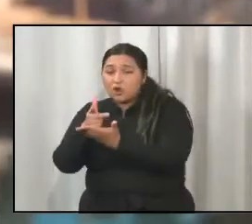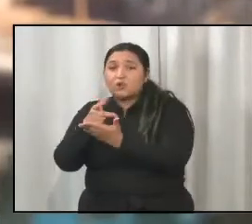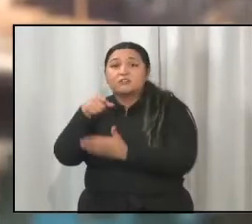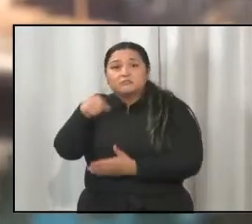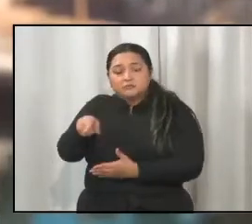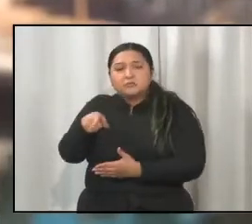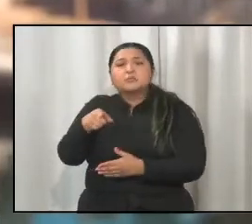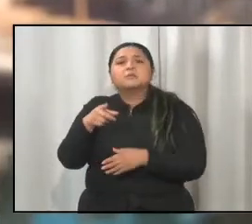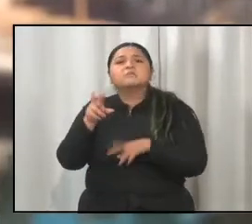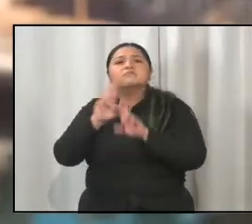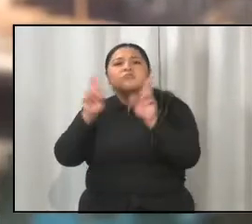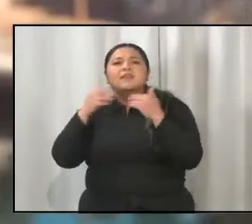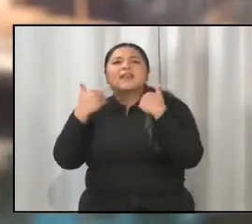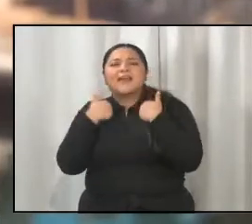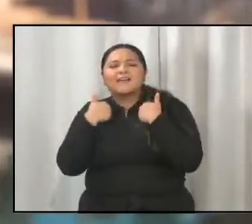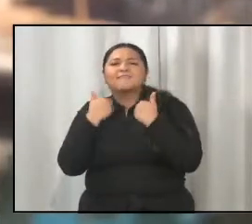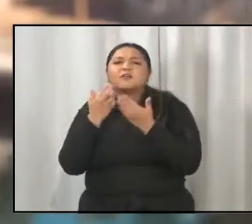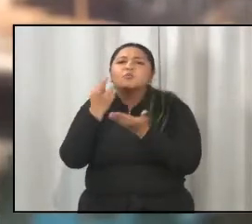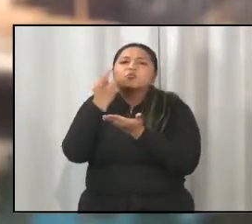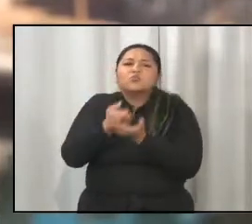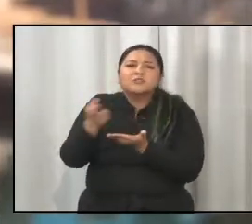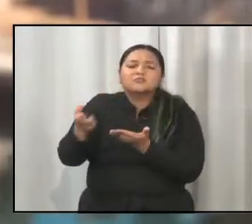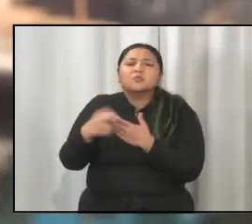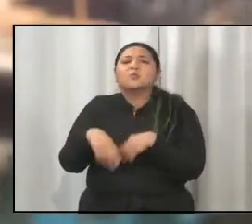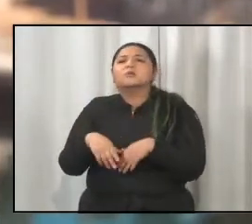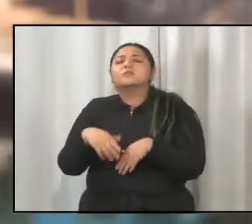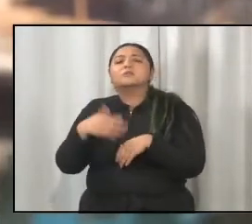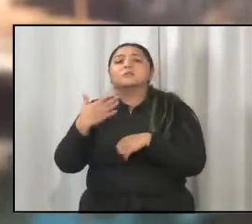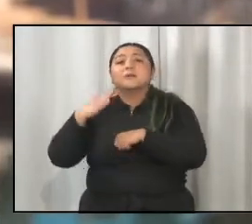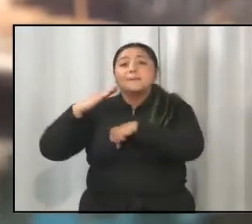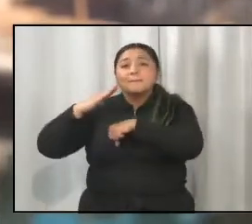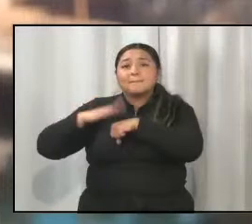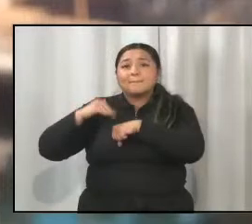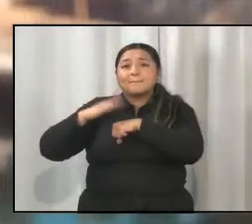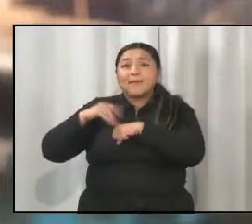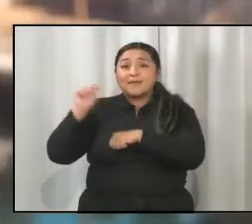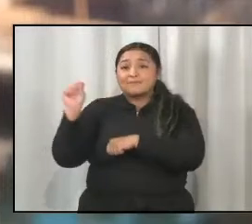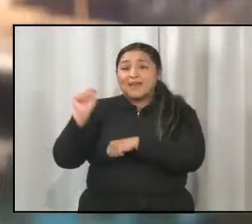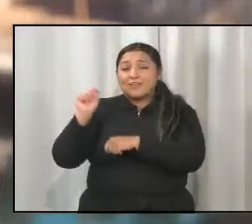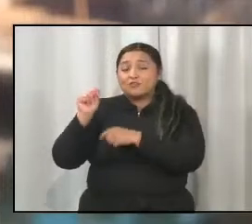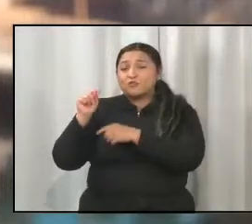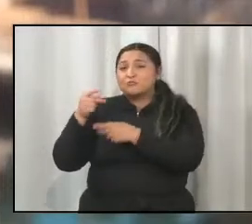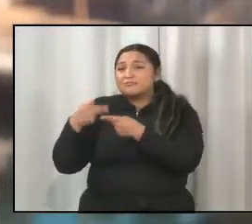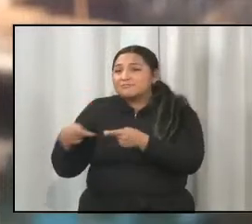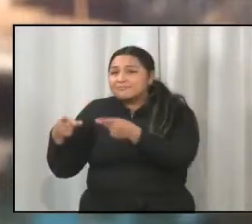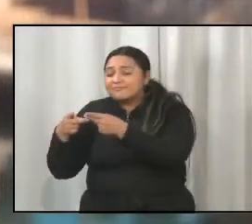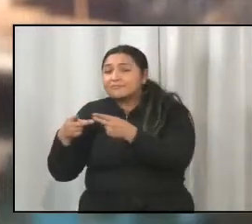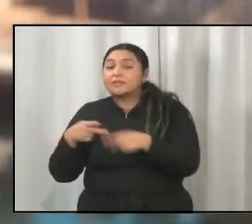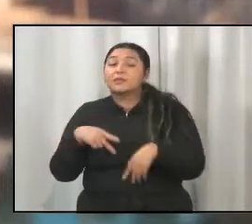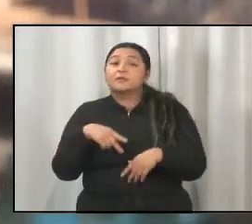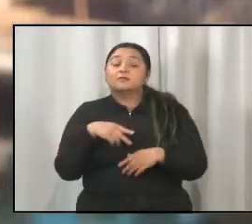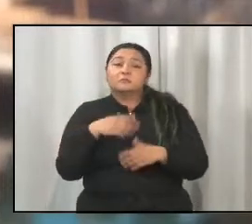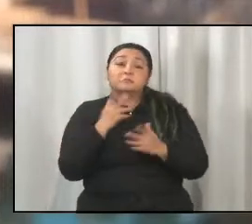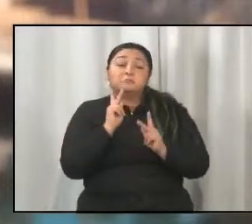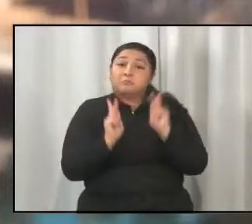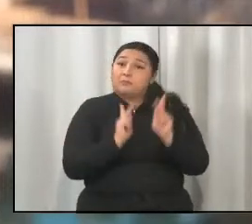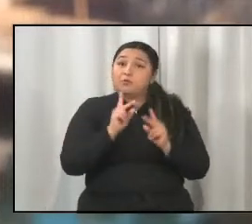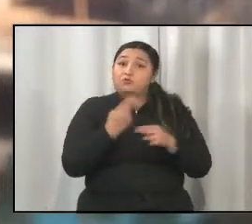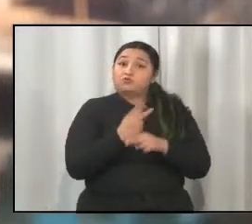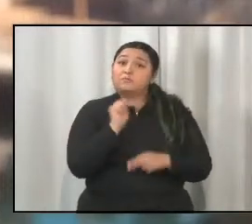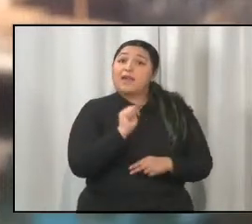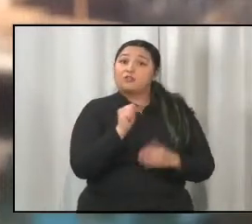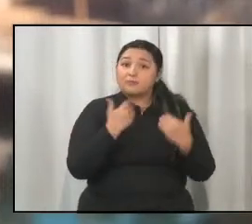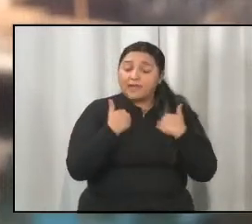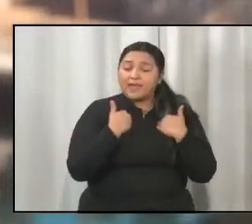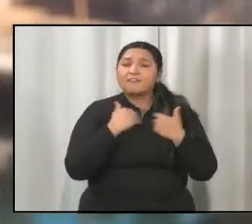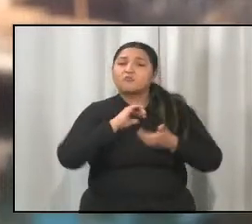to amenities and resources, including a pet relief area, restrooms, hand washing stations, and